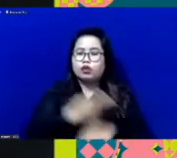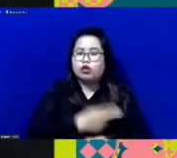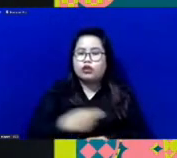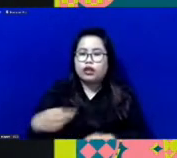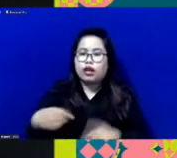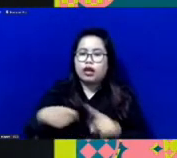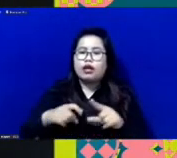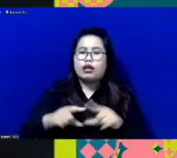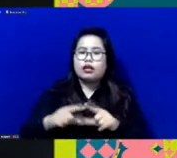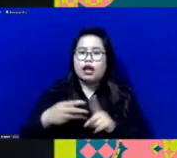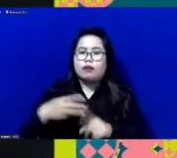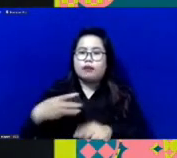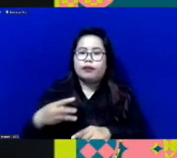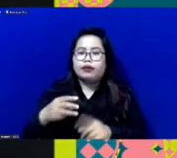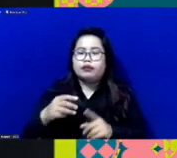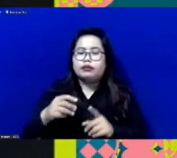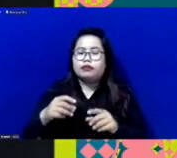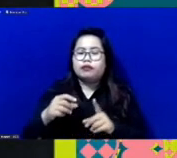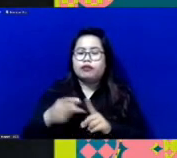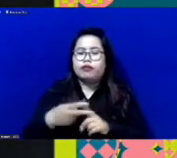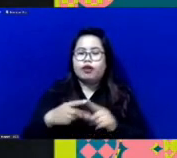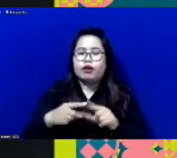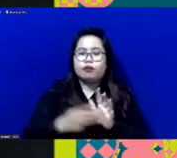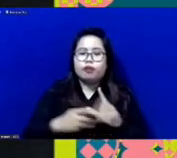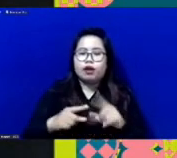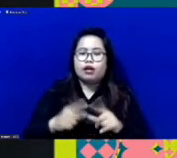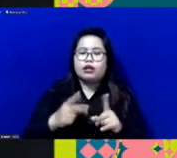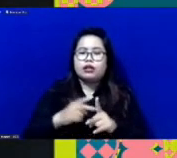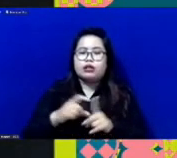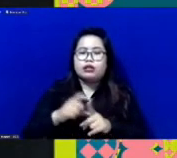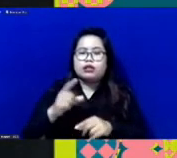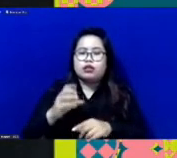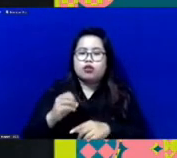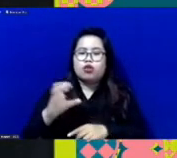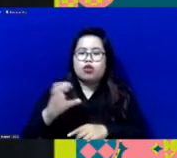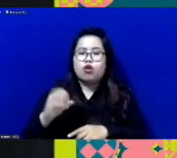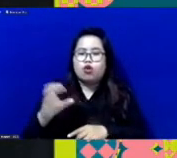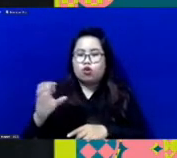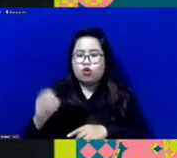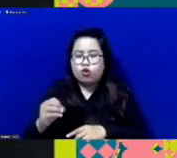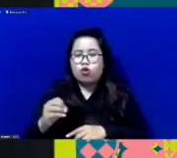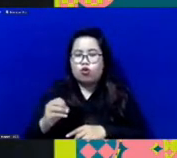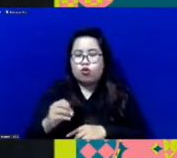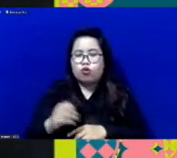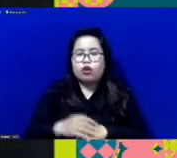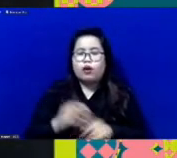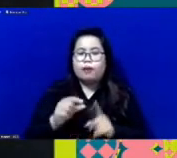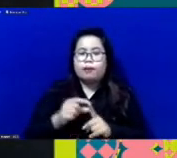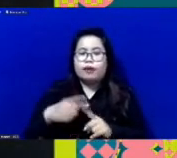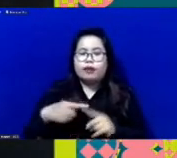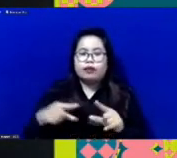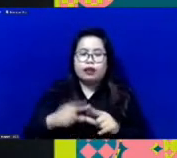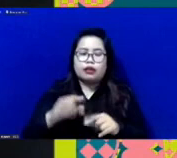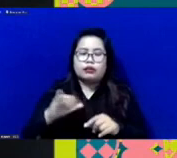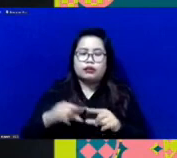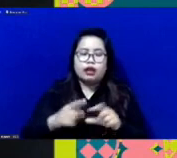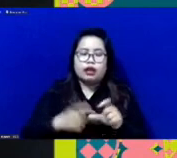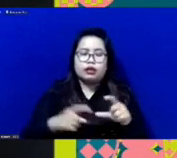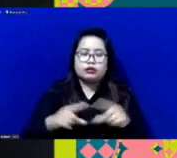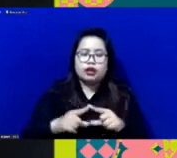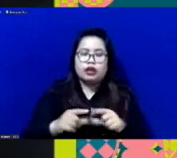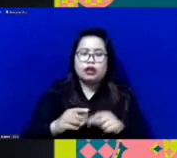Hydrococo, Fitbar, Saka Pharma, Klik Dokter, Patra Jasa, BP Jam Sostek, Taspen, Jenara